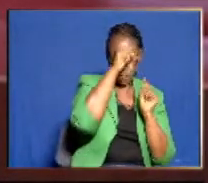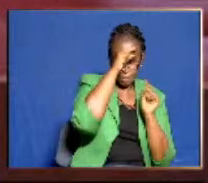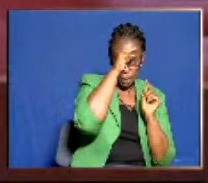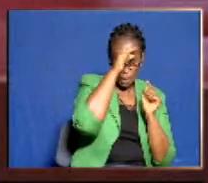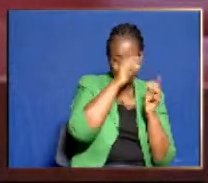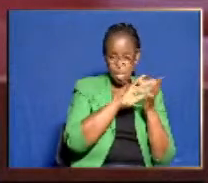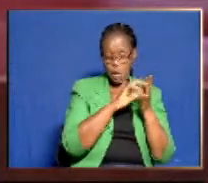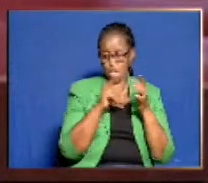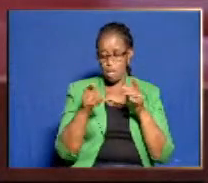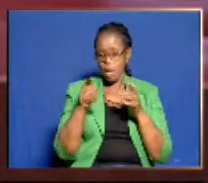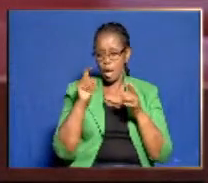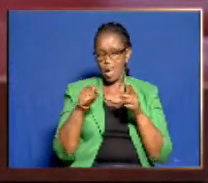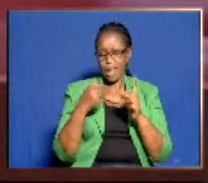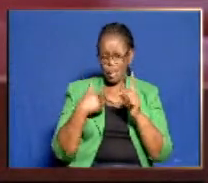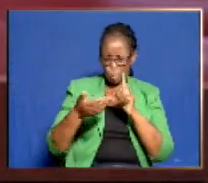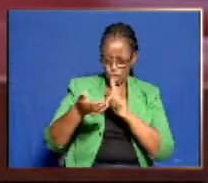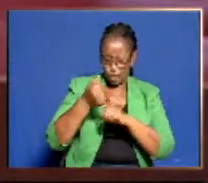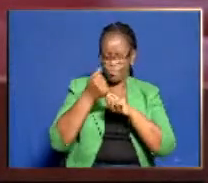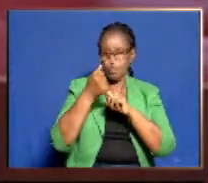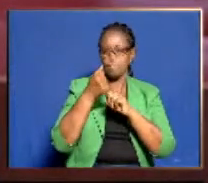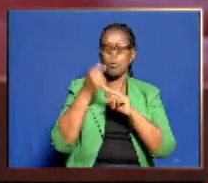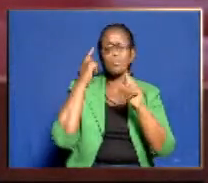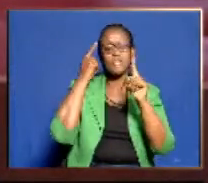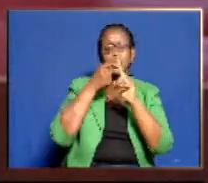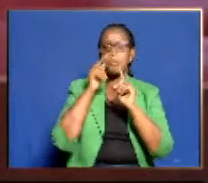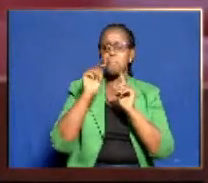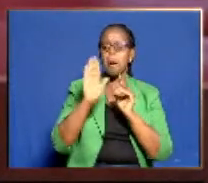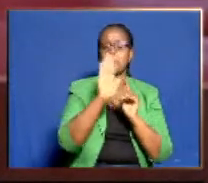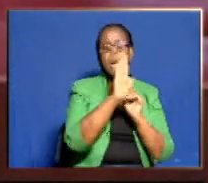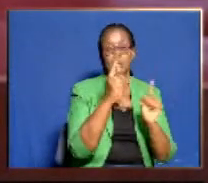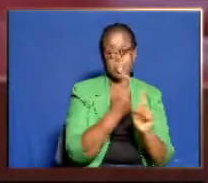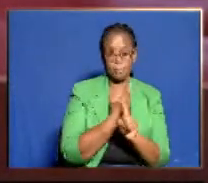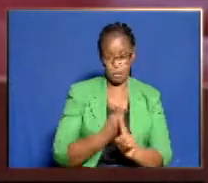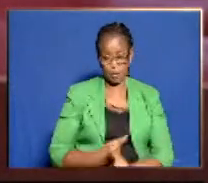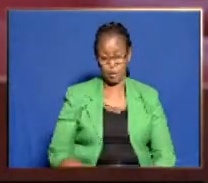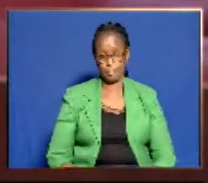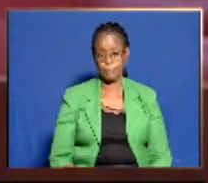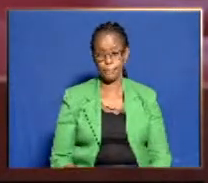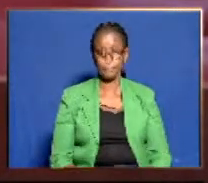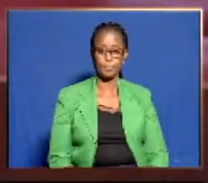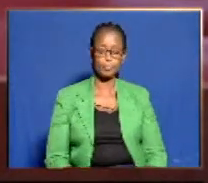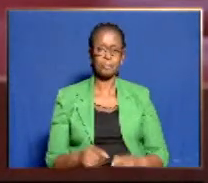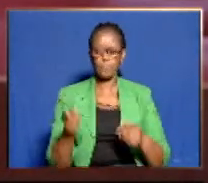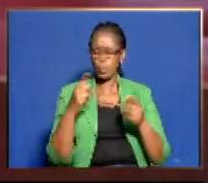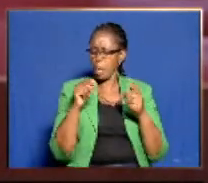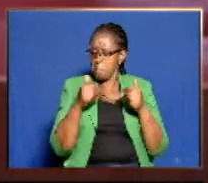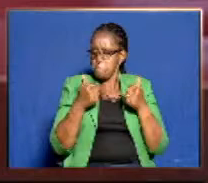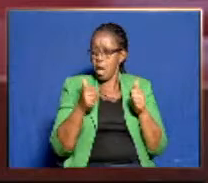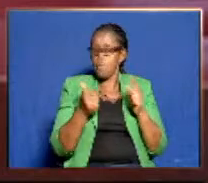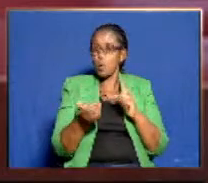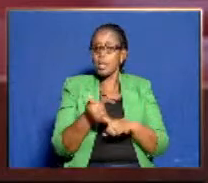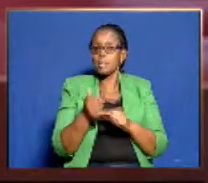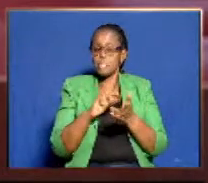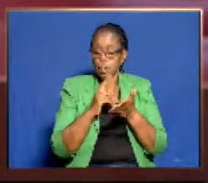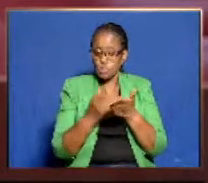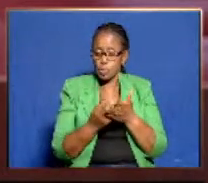able to achieve that which they need to achieve. Given the tight fiscal framework, we could not get resources to allocate to the departments. We